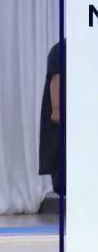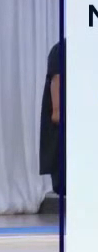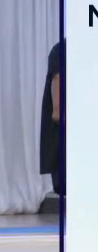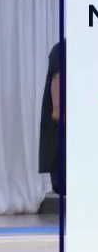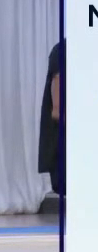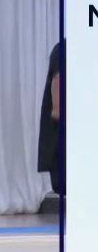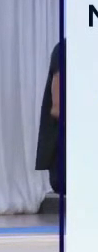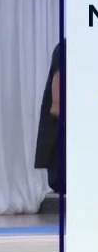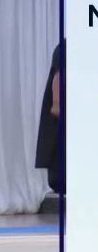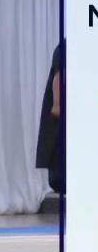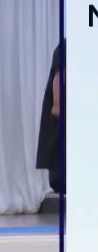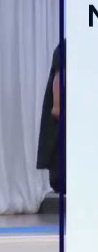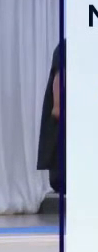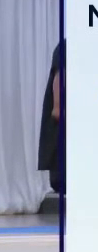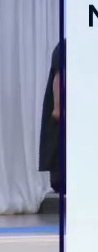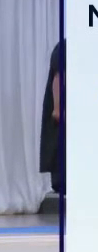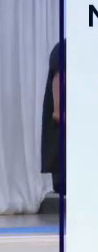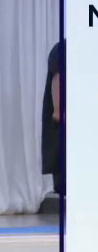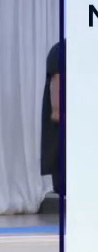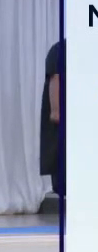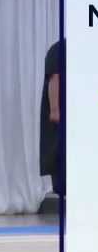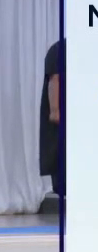Tembagazi Zito.